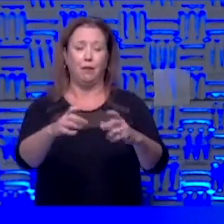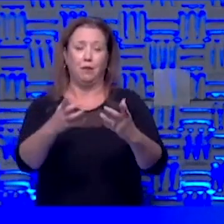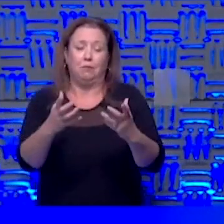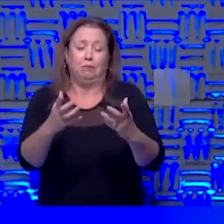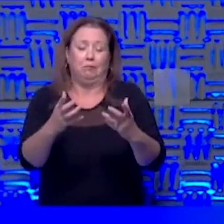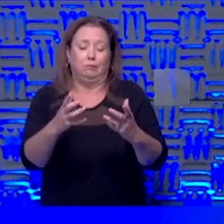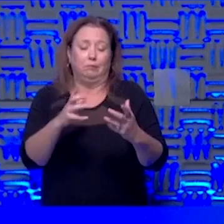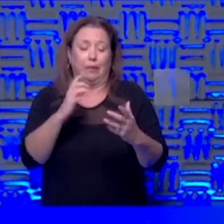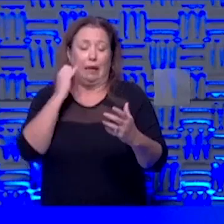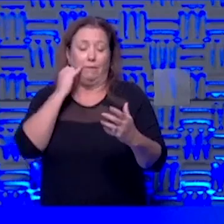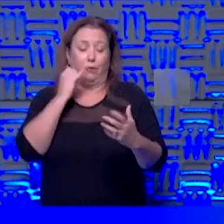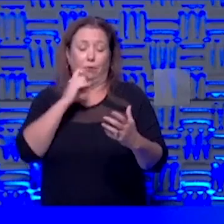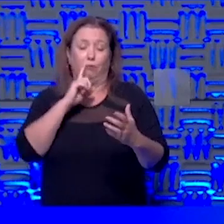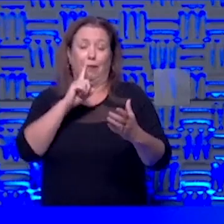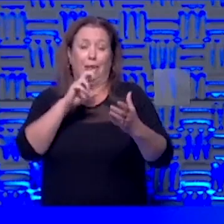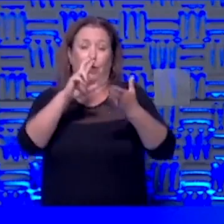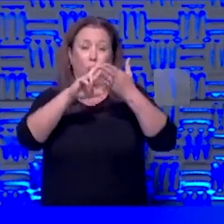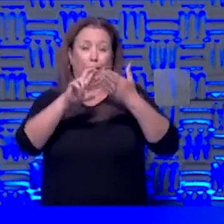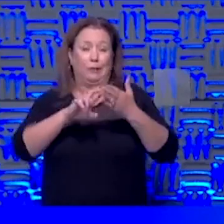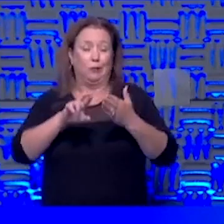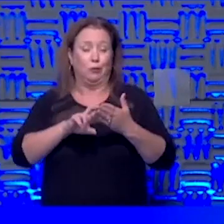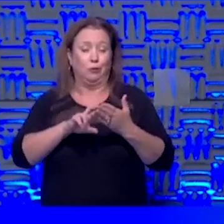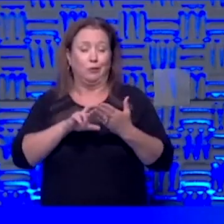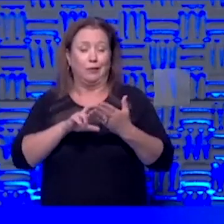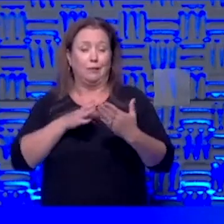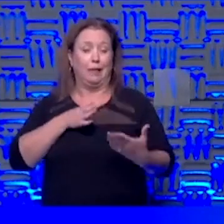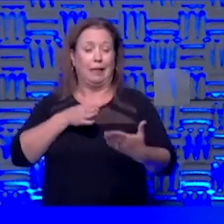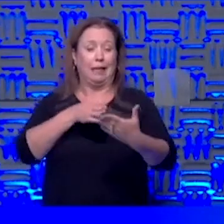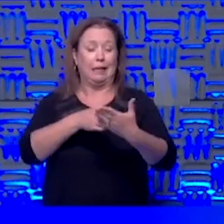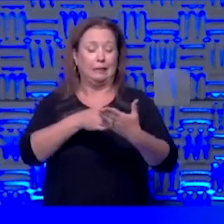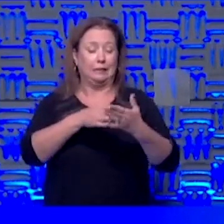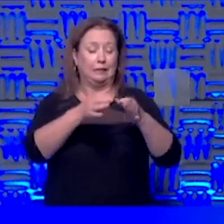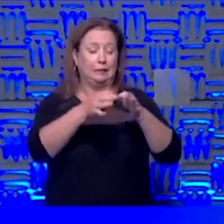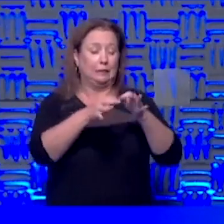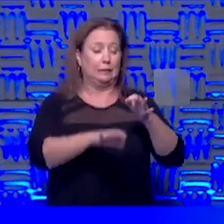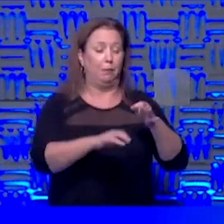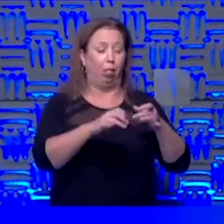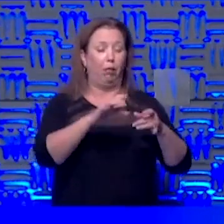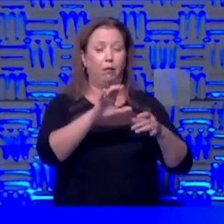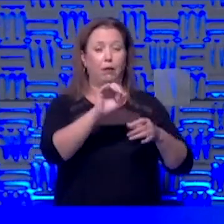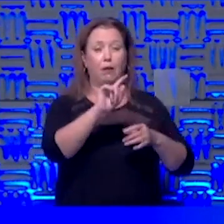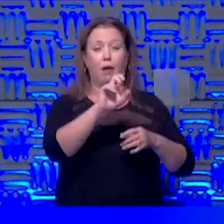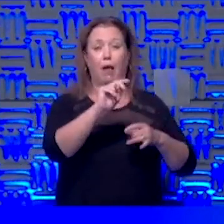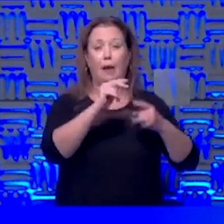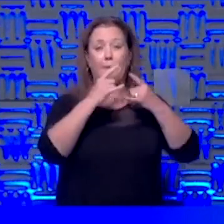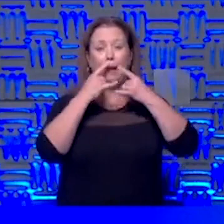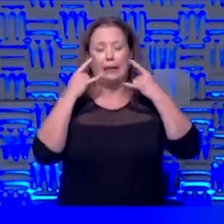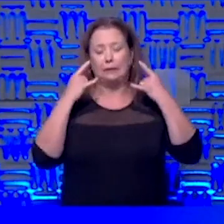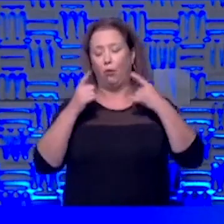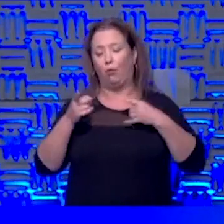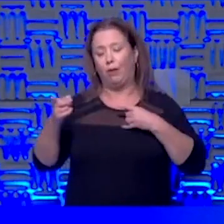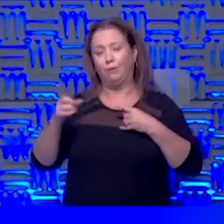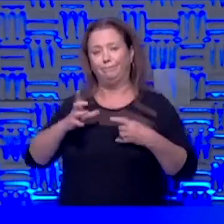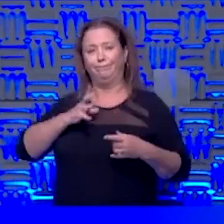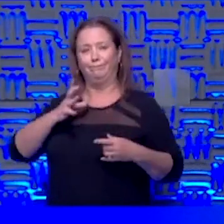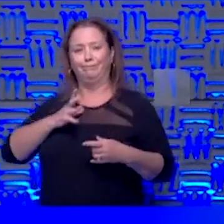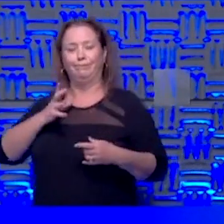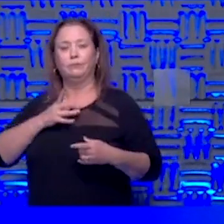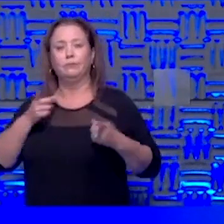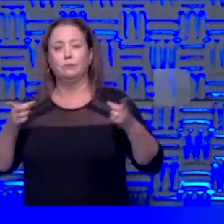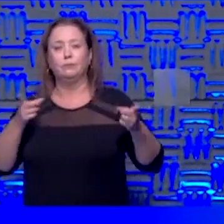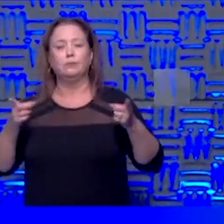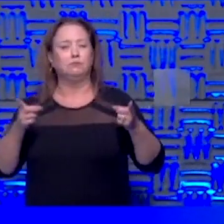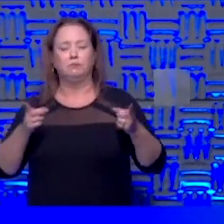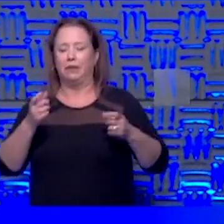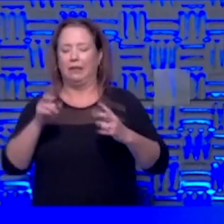be any studies really against the simple cotton mask versus some of these other ones. So I think either one is really going to be fine if